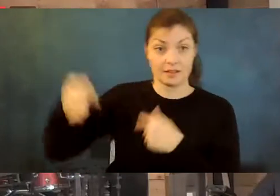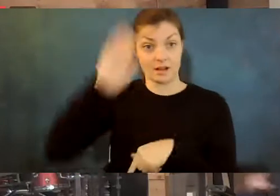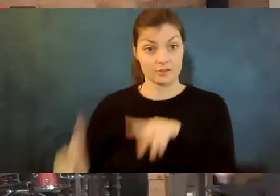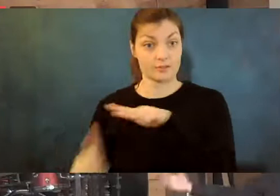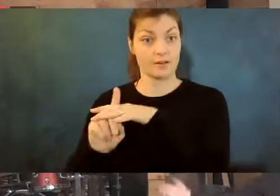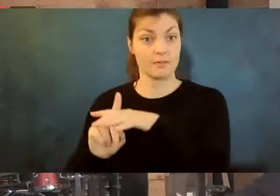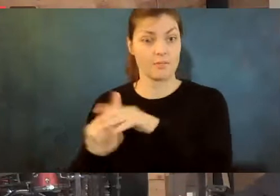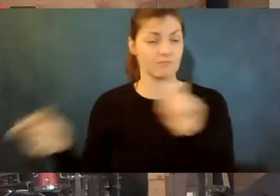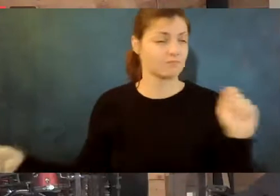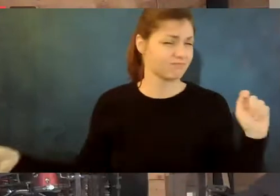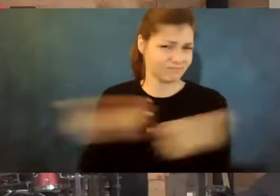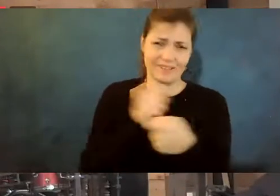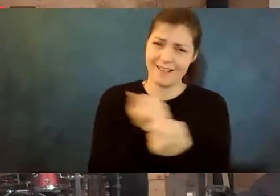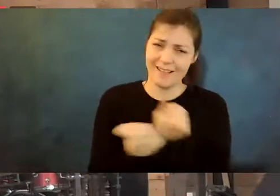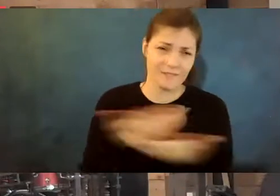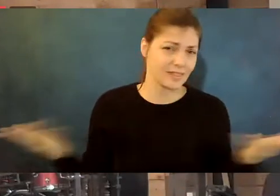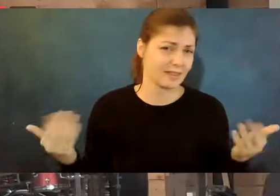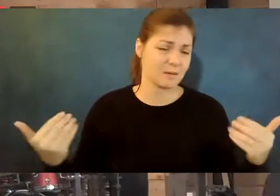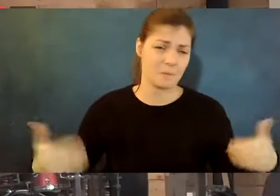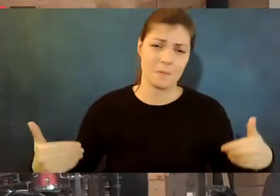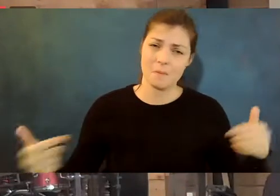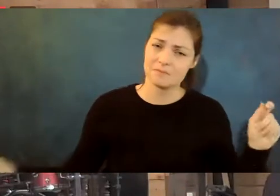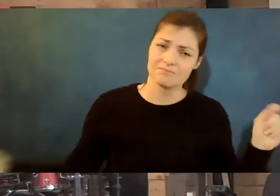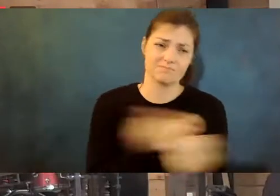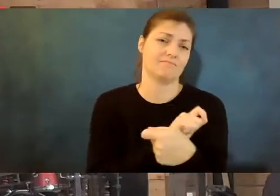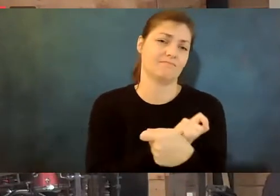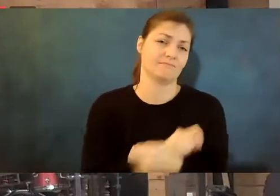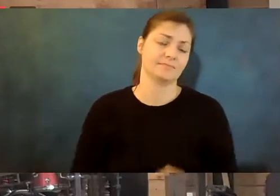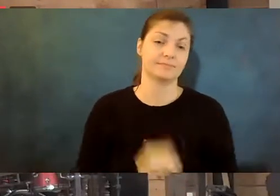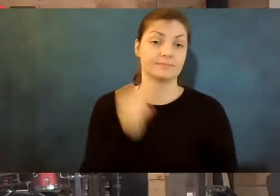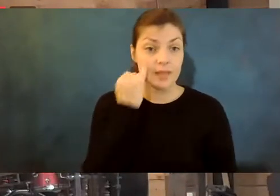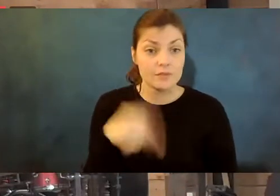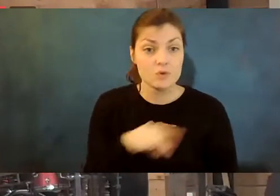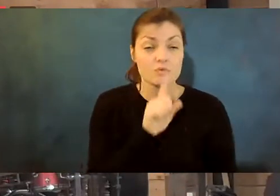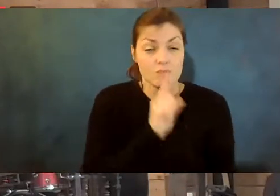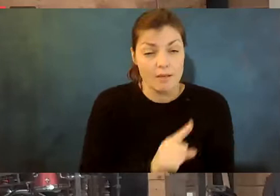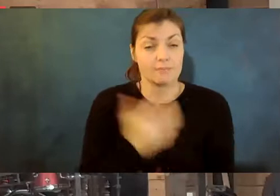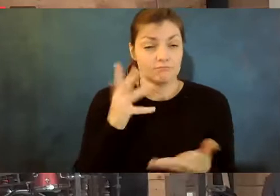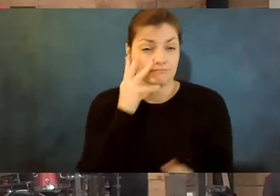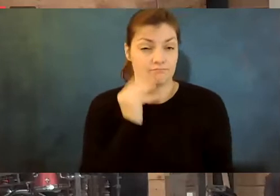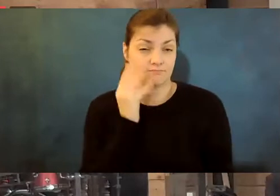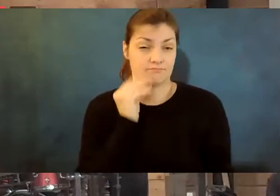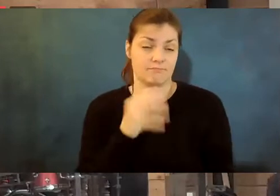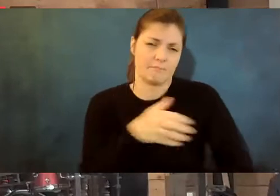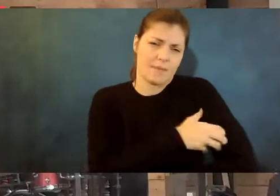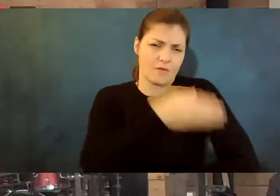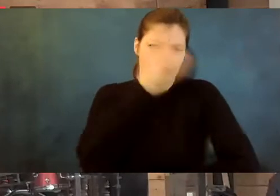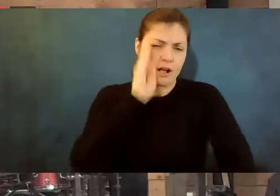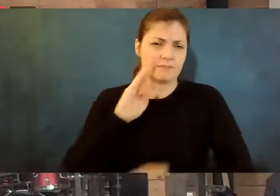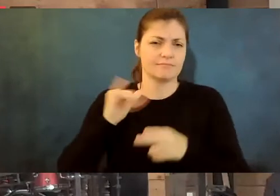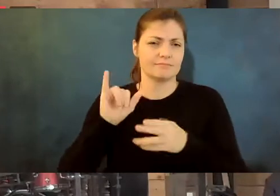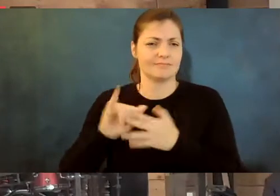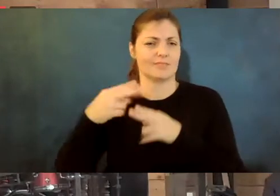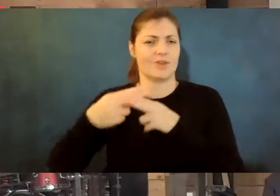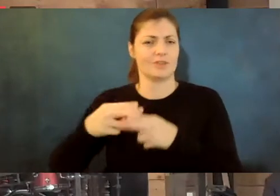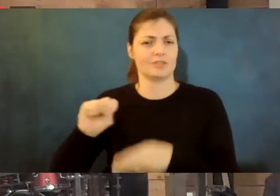changes everything. Everything. If you've really experienced the power of God, the Shekinah glory of